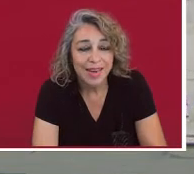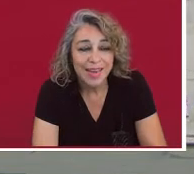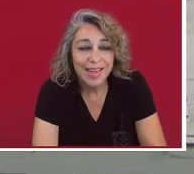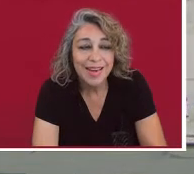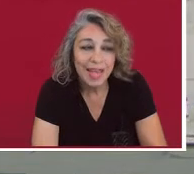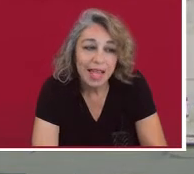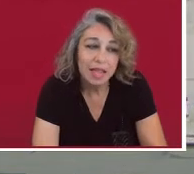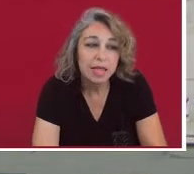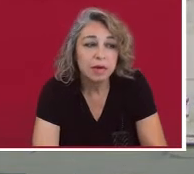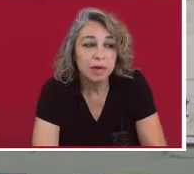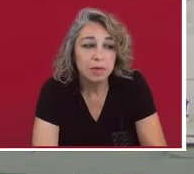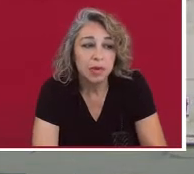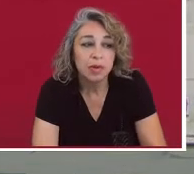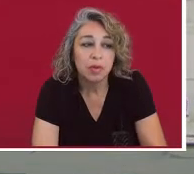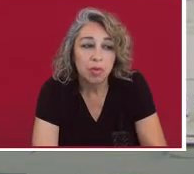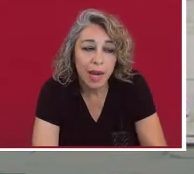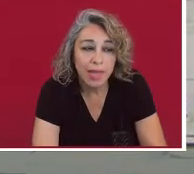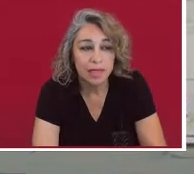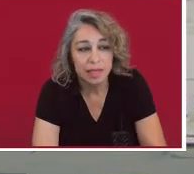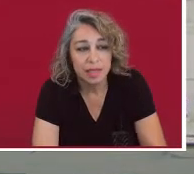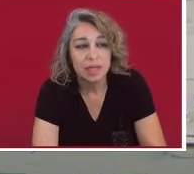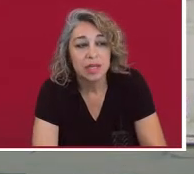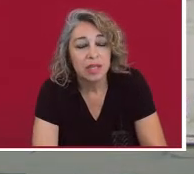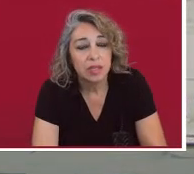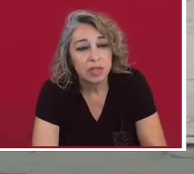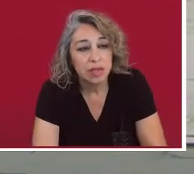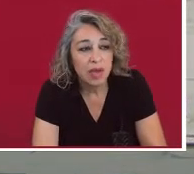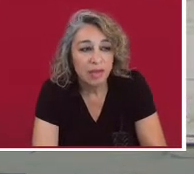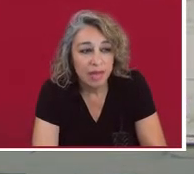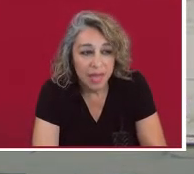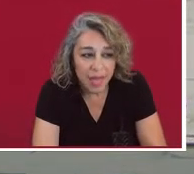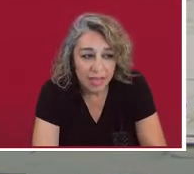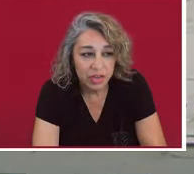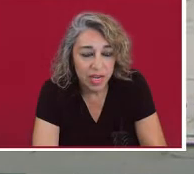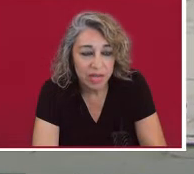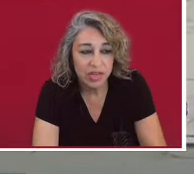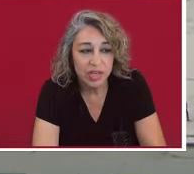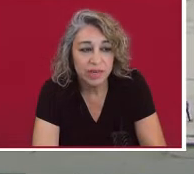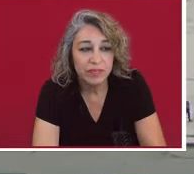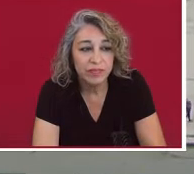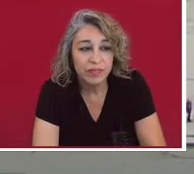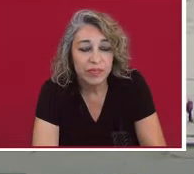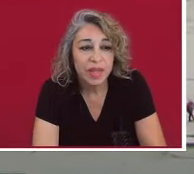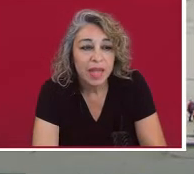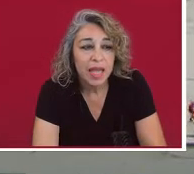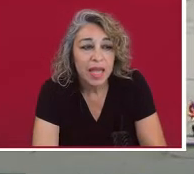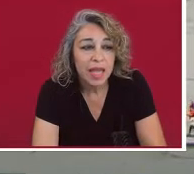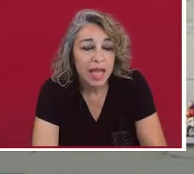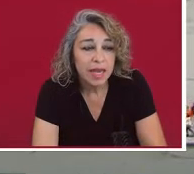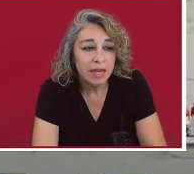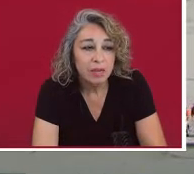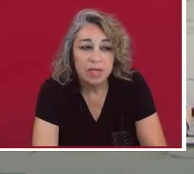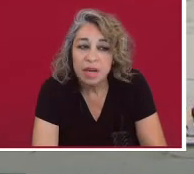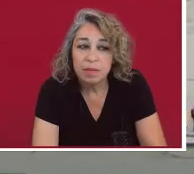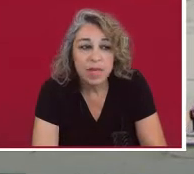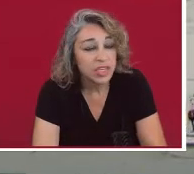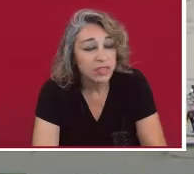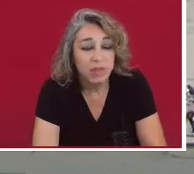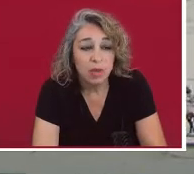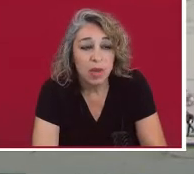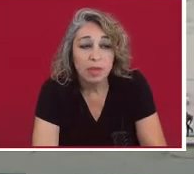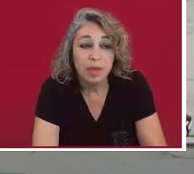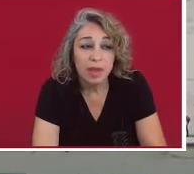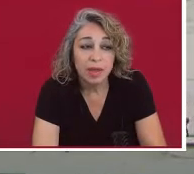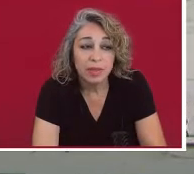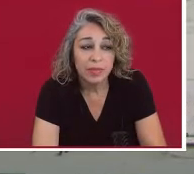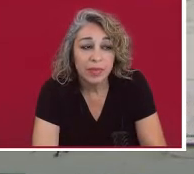an inalienable right to have an education. And it was not meant just for